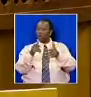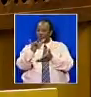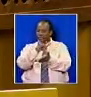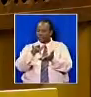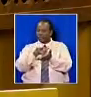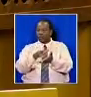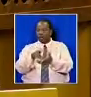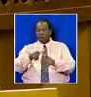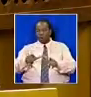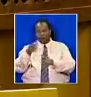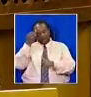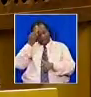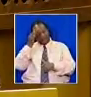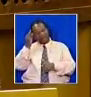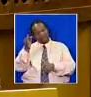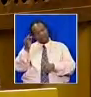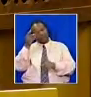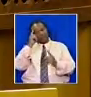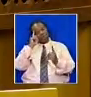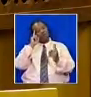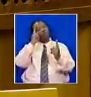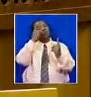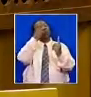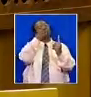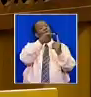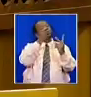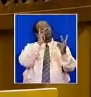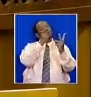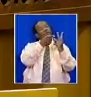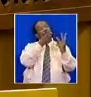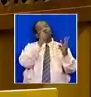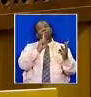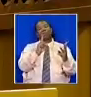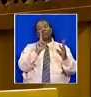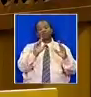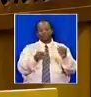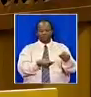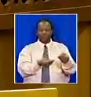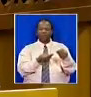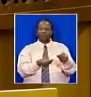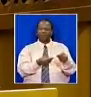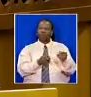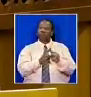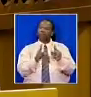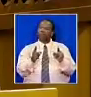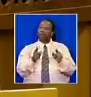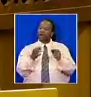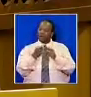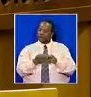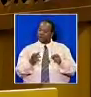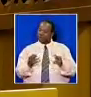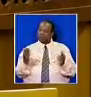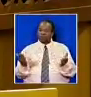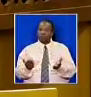Development. The objectives of this charter include, amongst others, to promote resource mobilization and